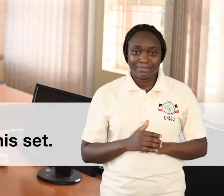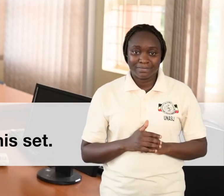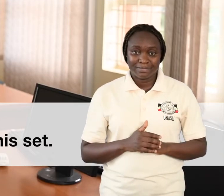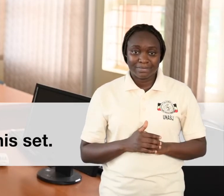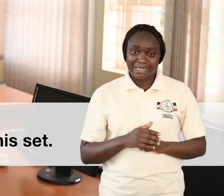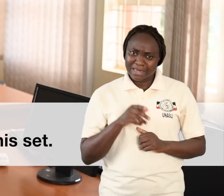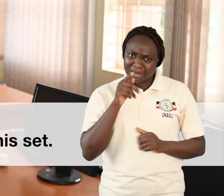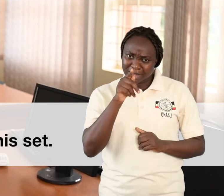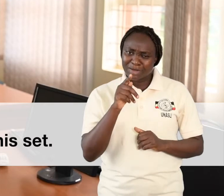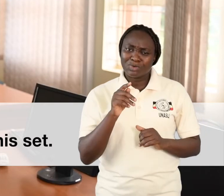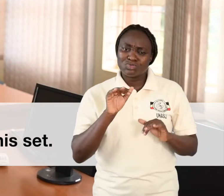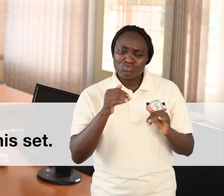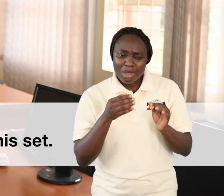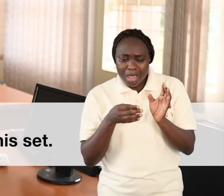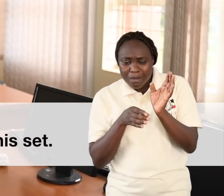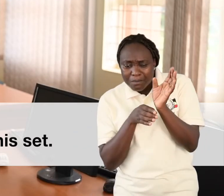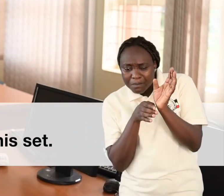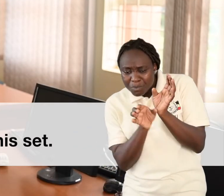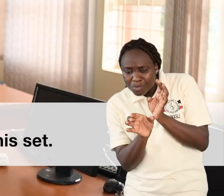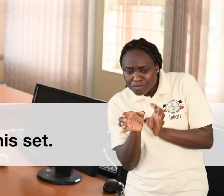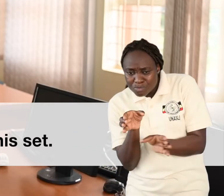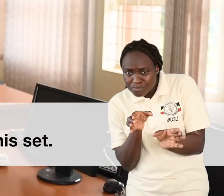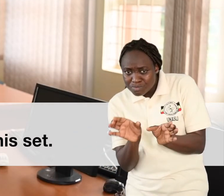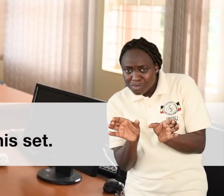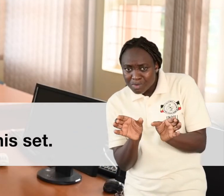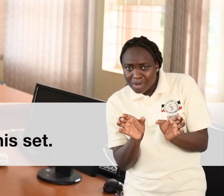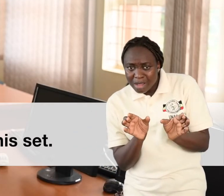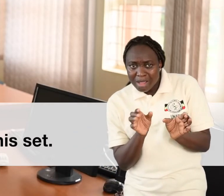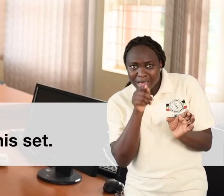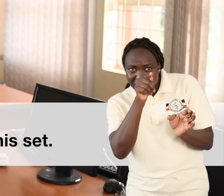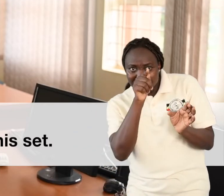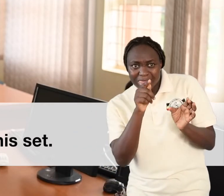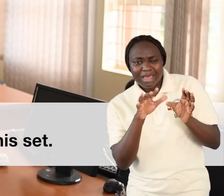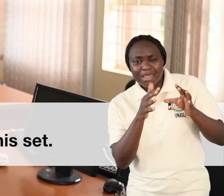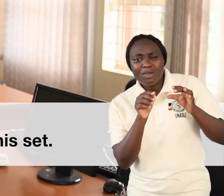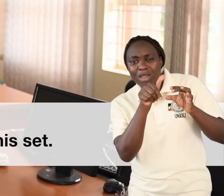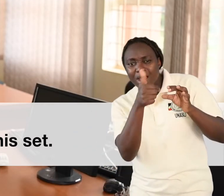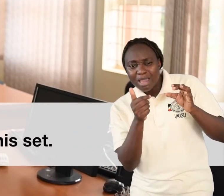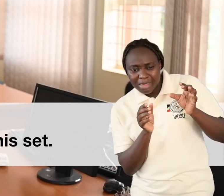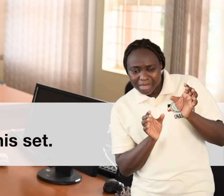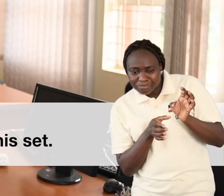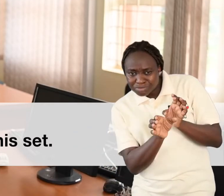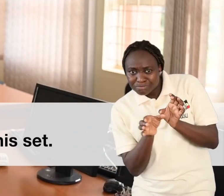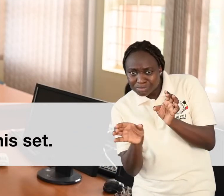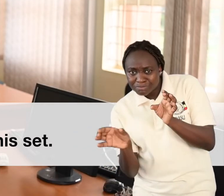Form all the subsets from set